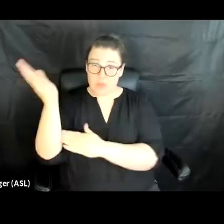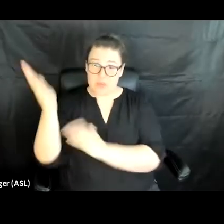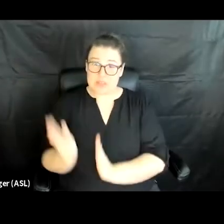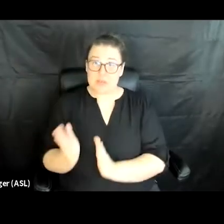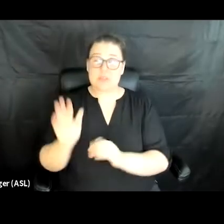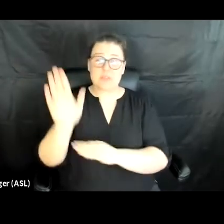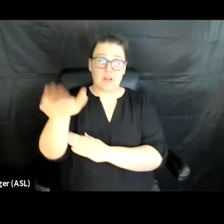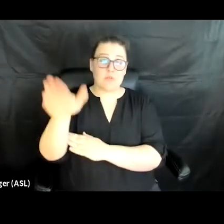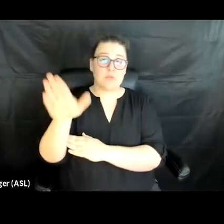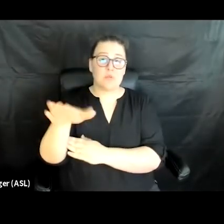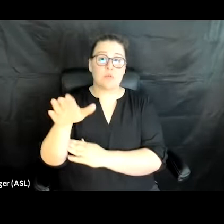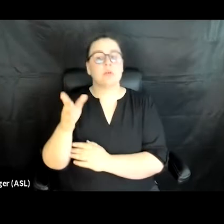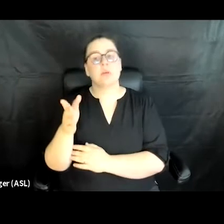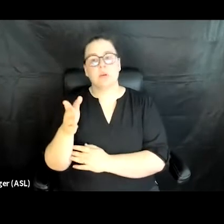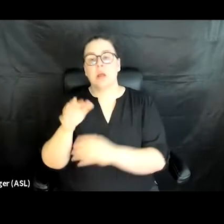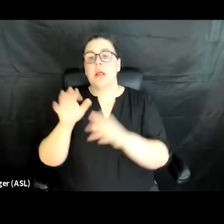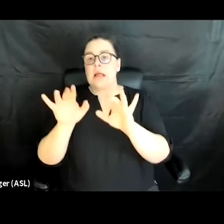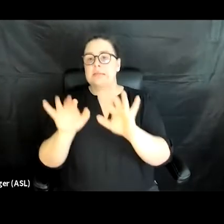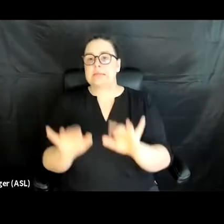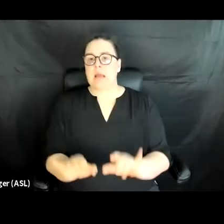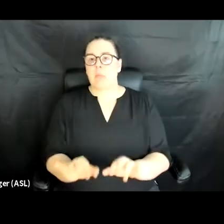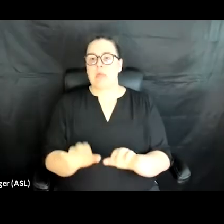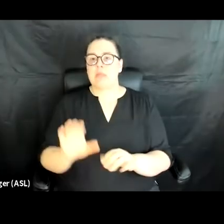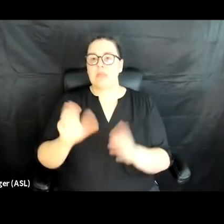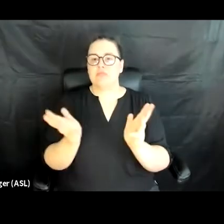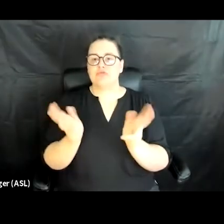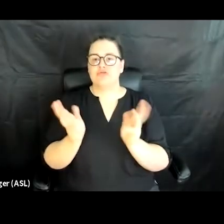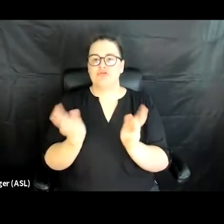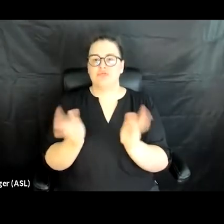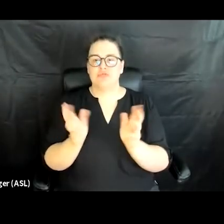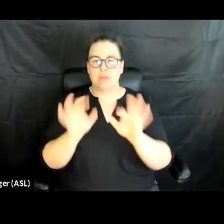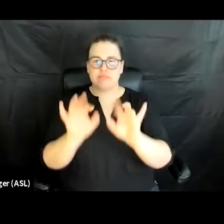this afternoon, you may type them into the chat at any time, and we